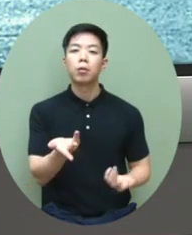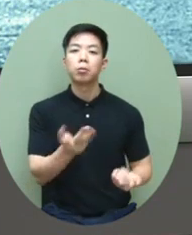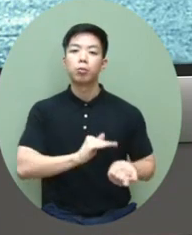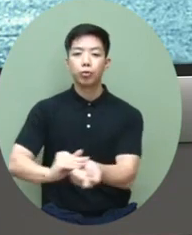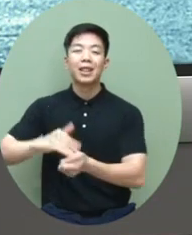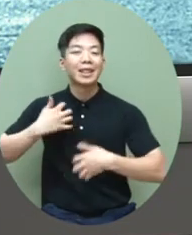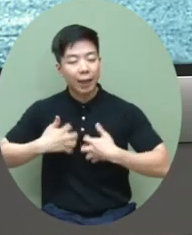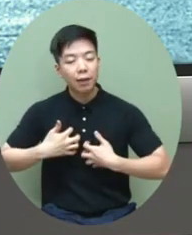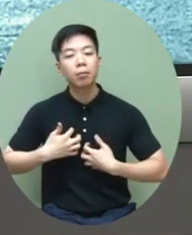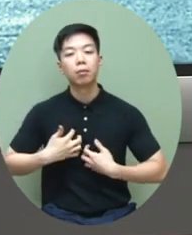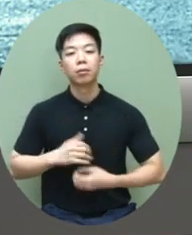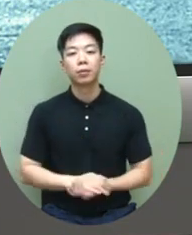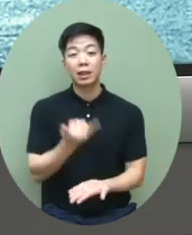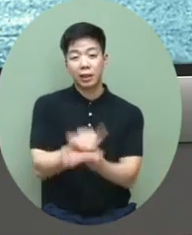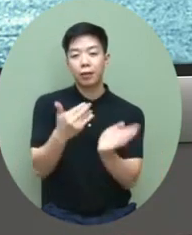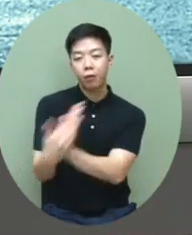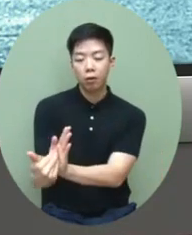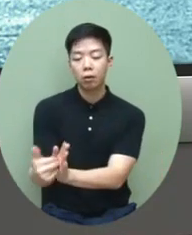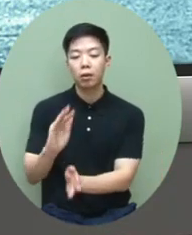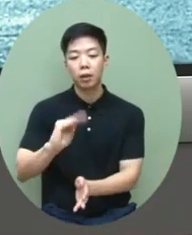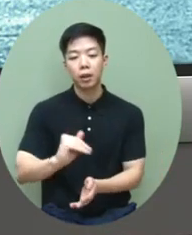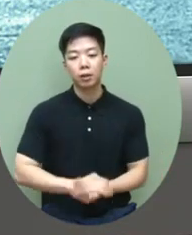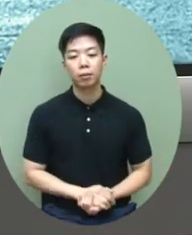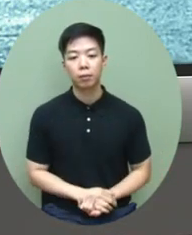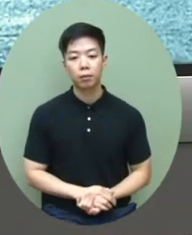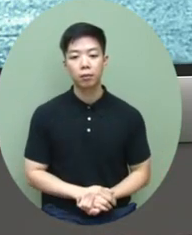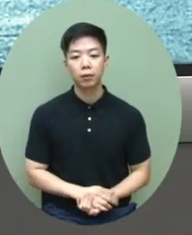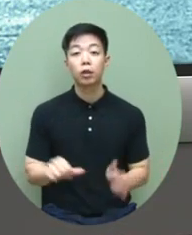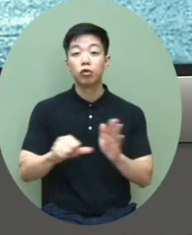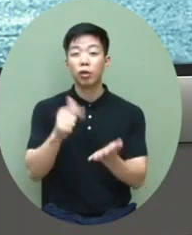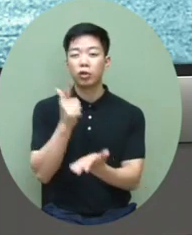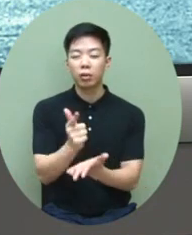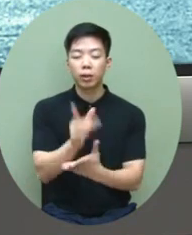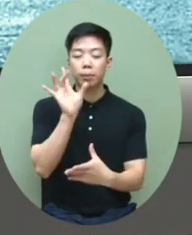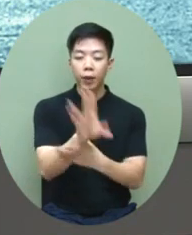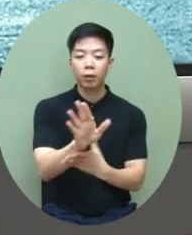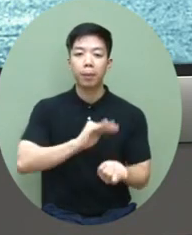is they report that there are increasing number of